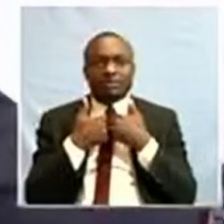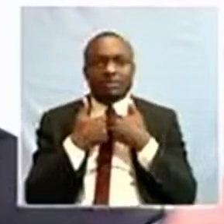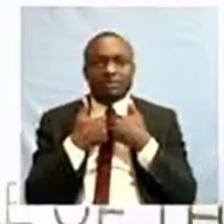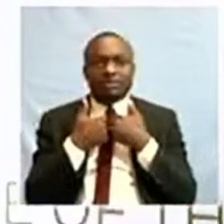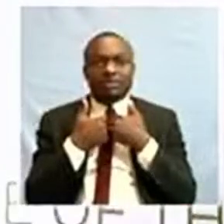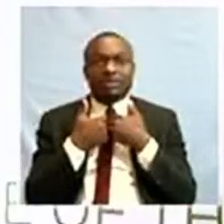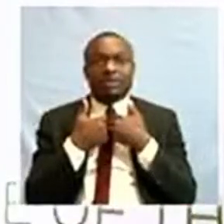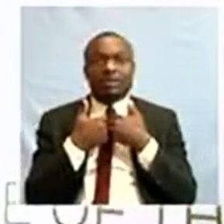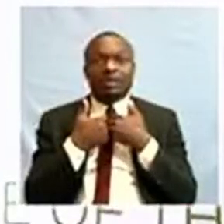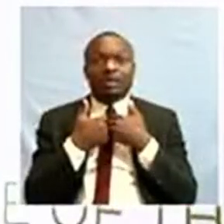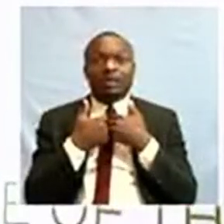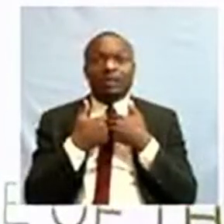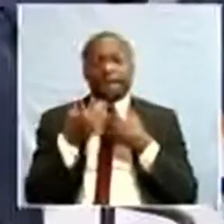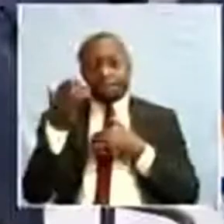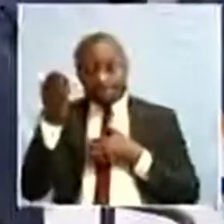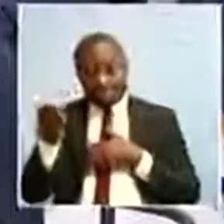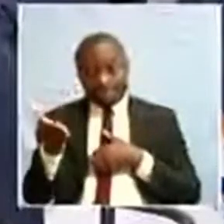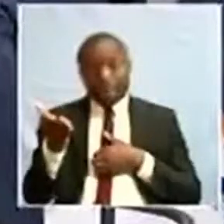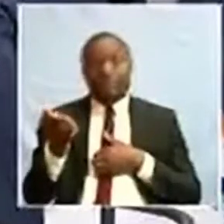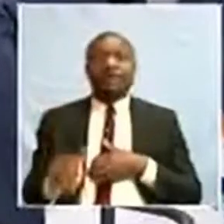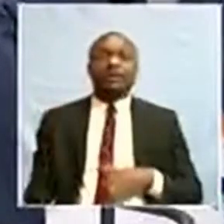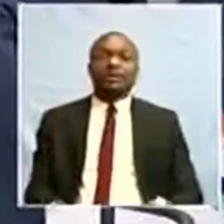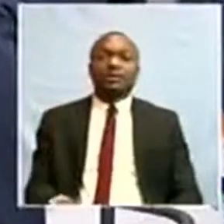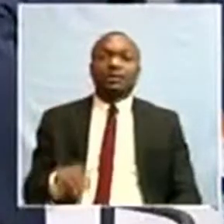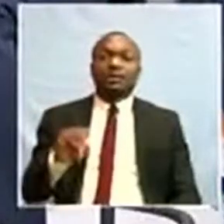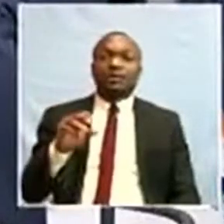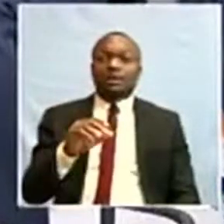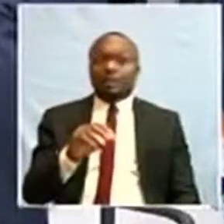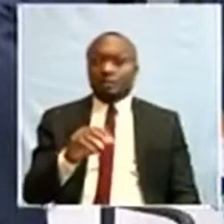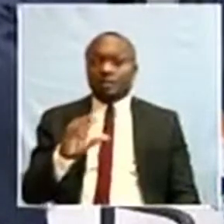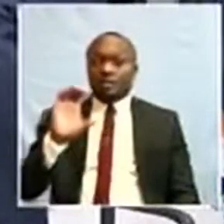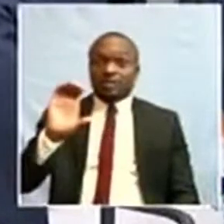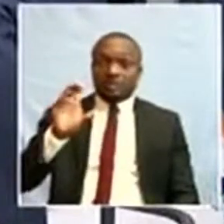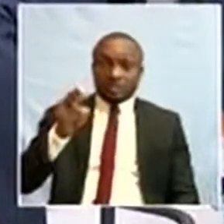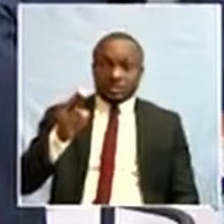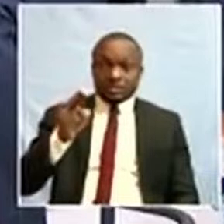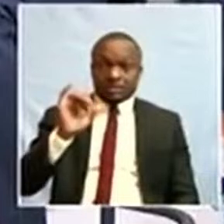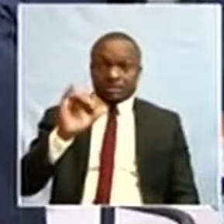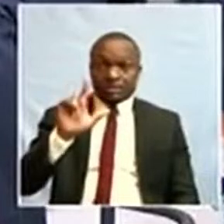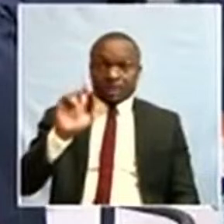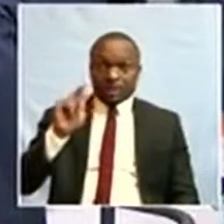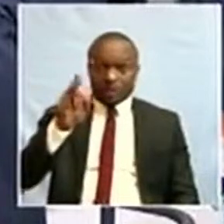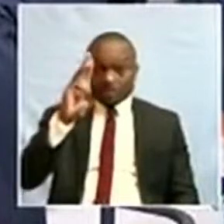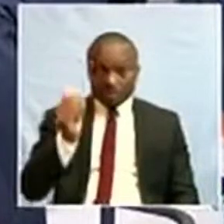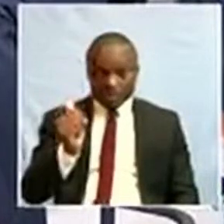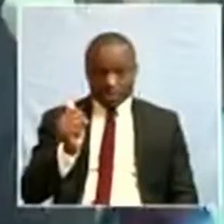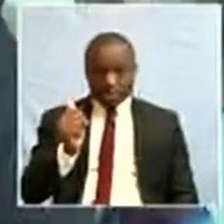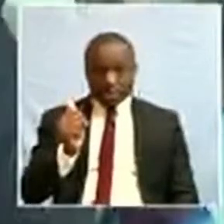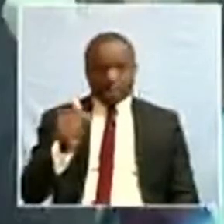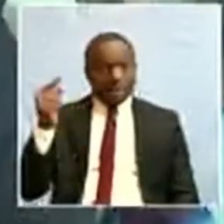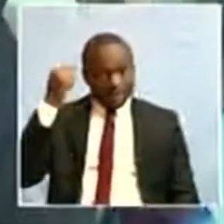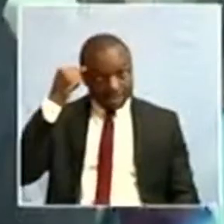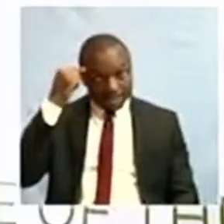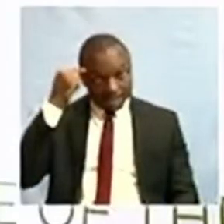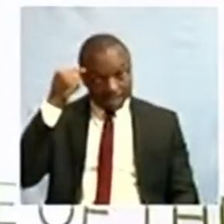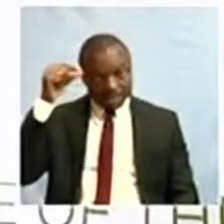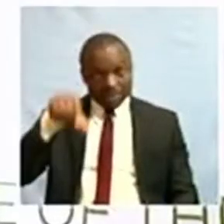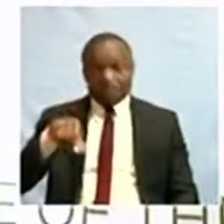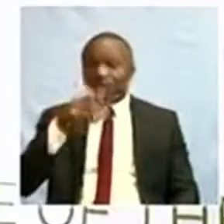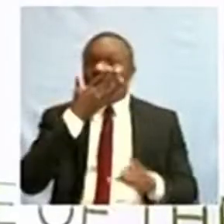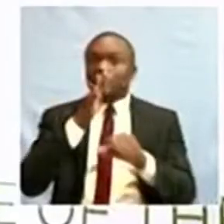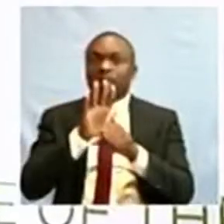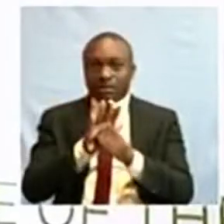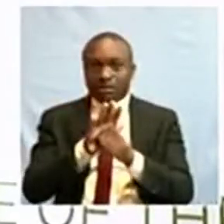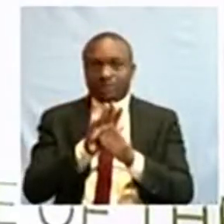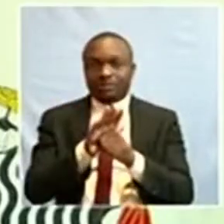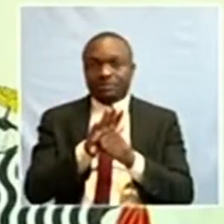I had my guest on the program, Mr. Chidekwa Monje, Head Quality Assurance and Standard Units, and Mrs. Aneta